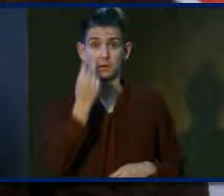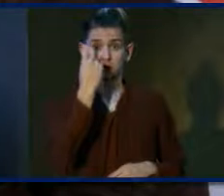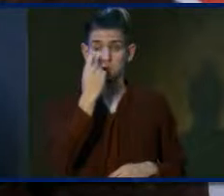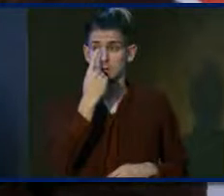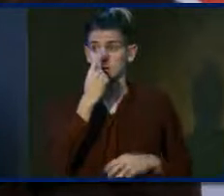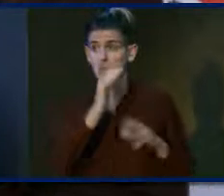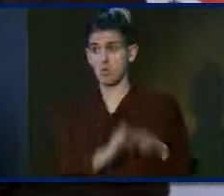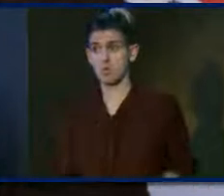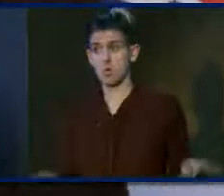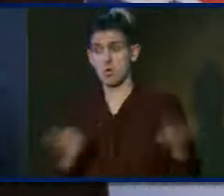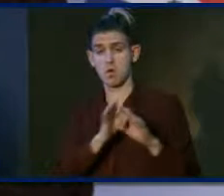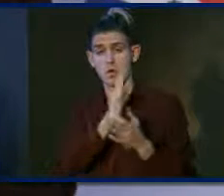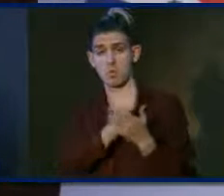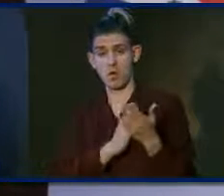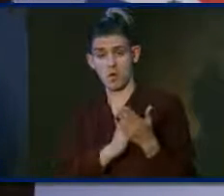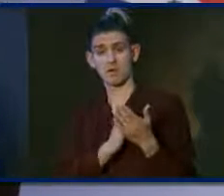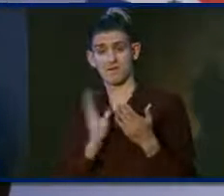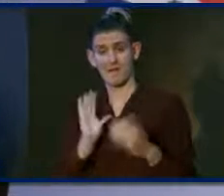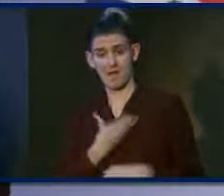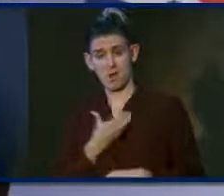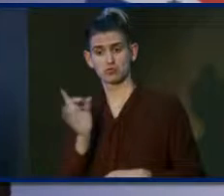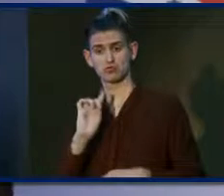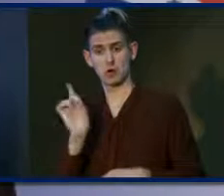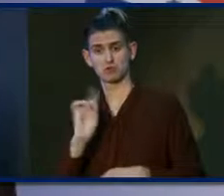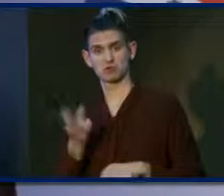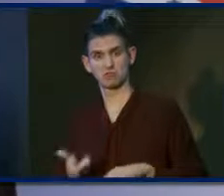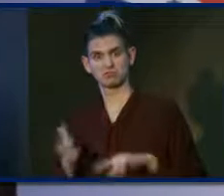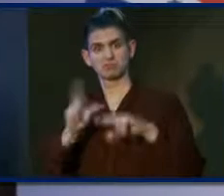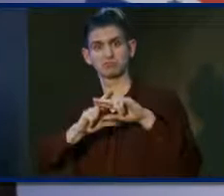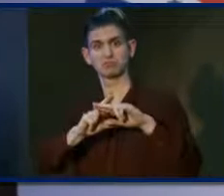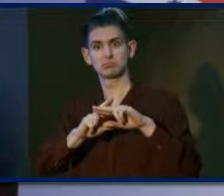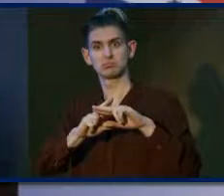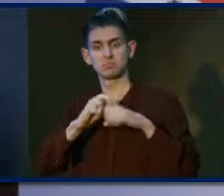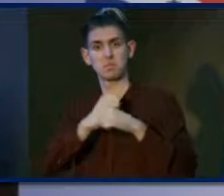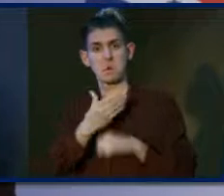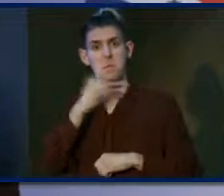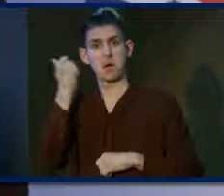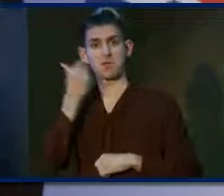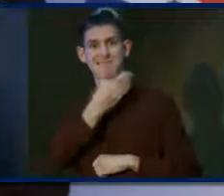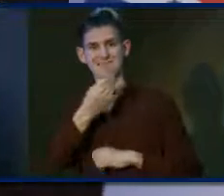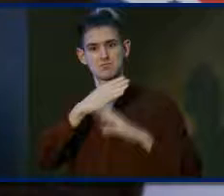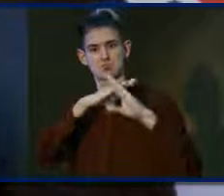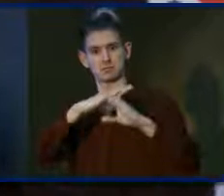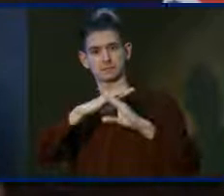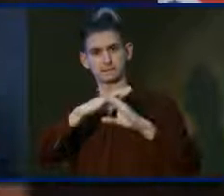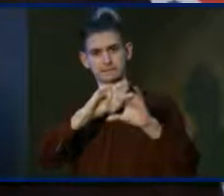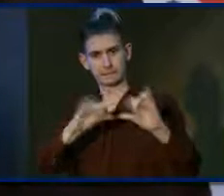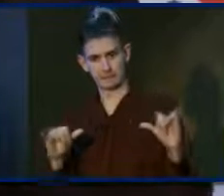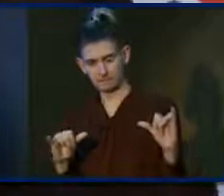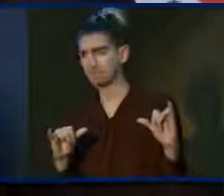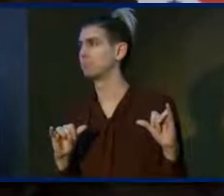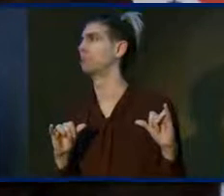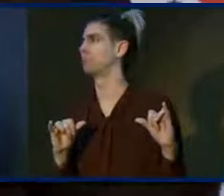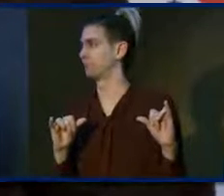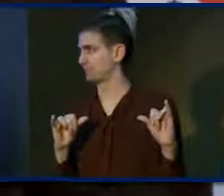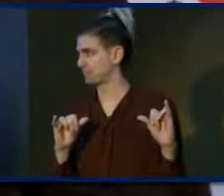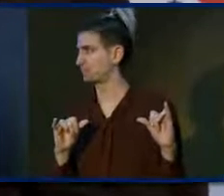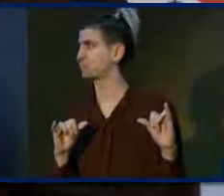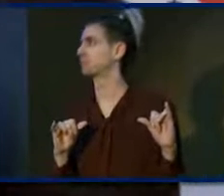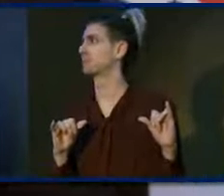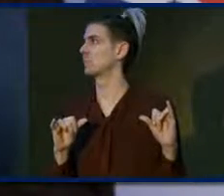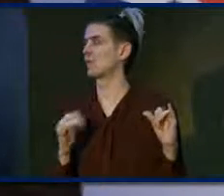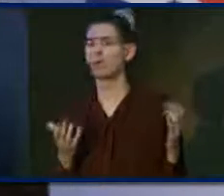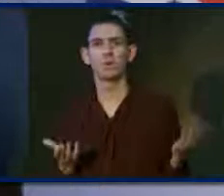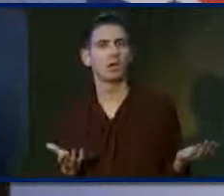strengthening our democracy, protecting our democracy, something that we didn't even think we would have to be talking about in this